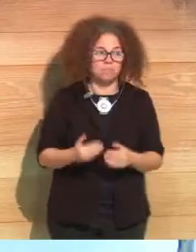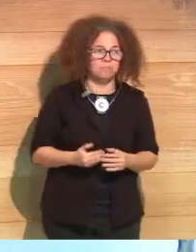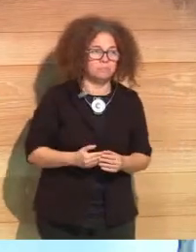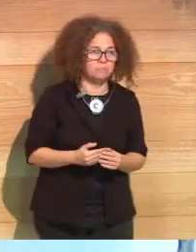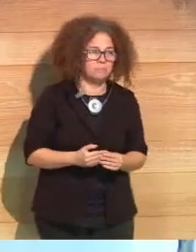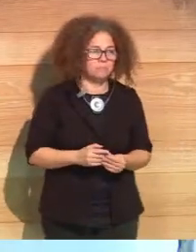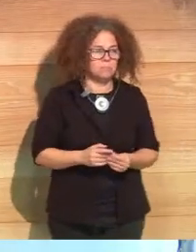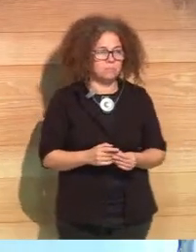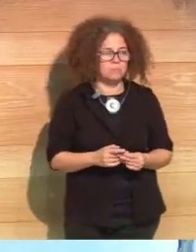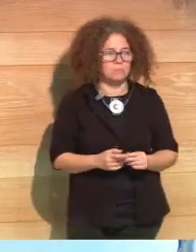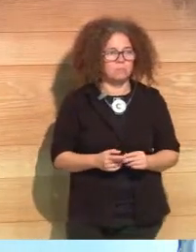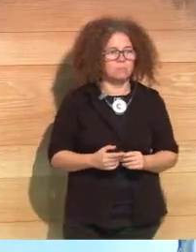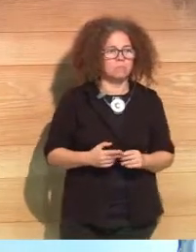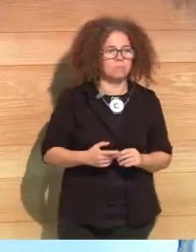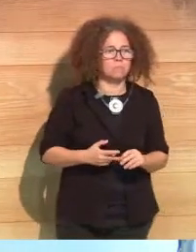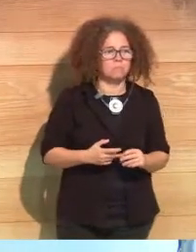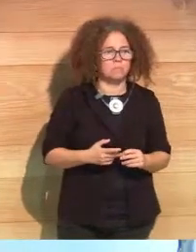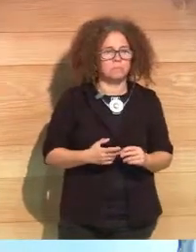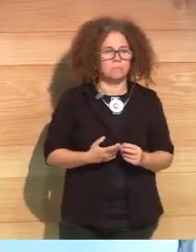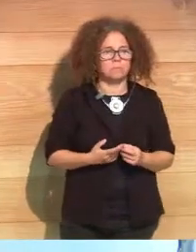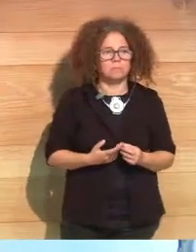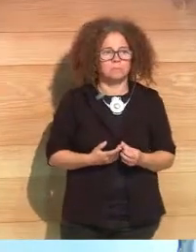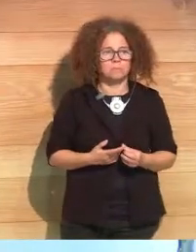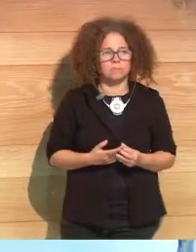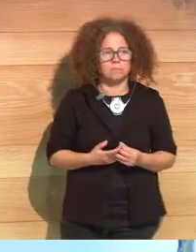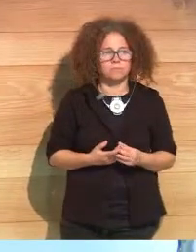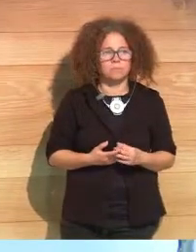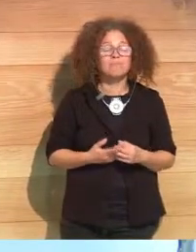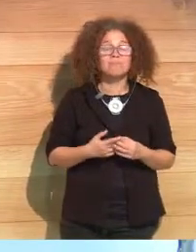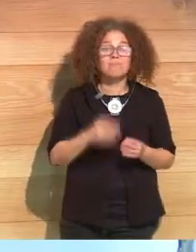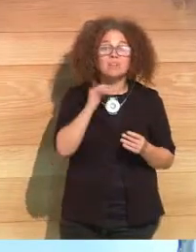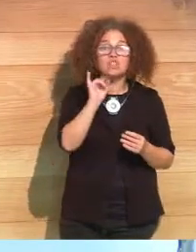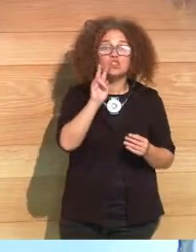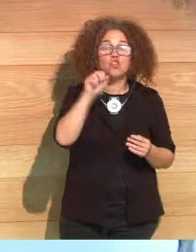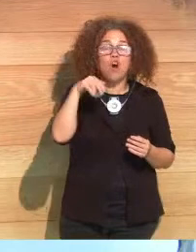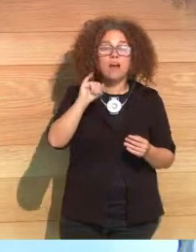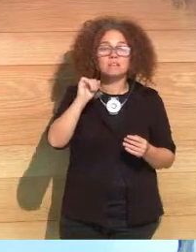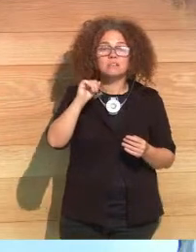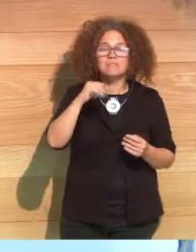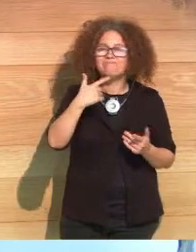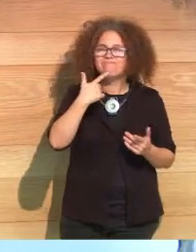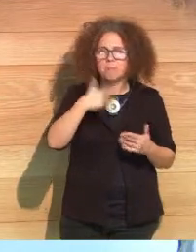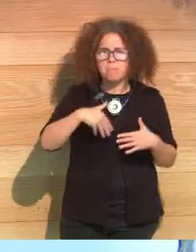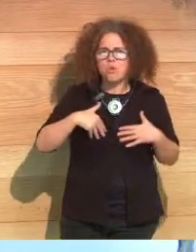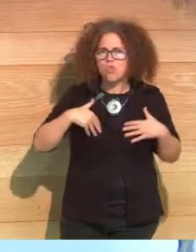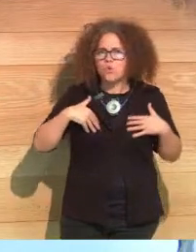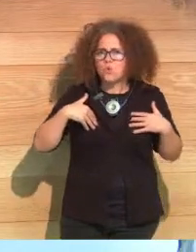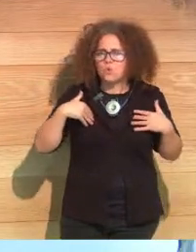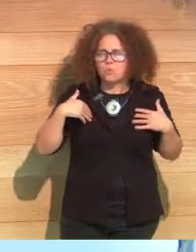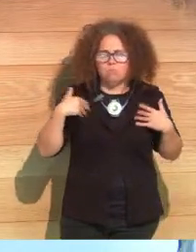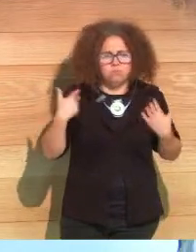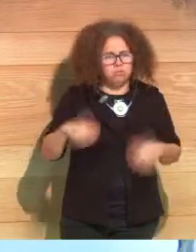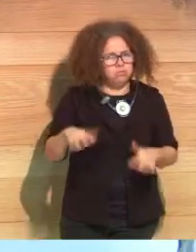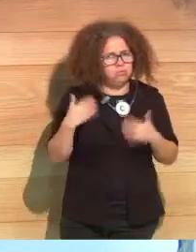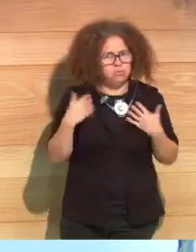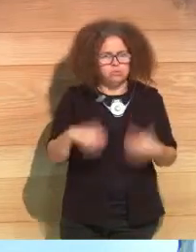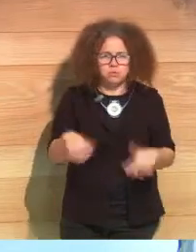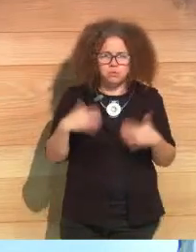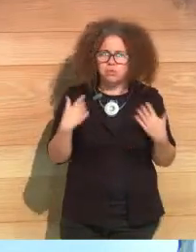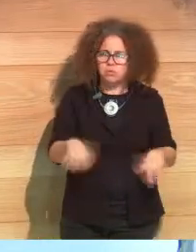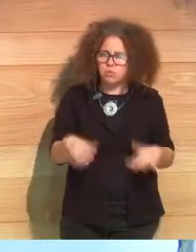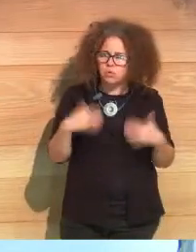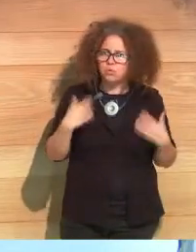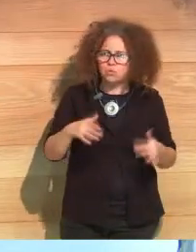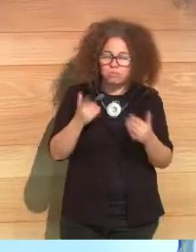Joanie has so much feelings and emotions between him and this piece that it is difficult to be